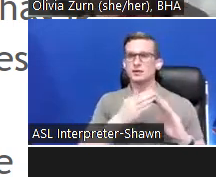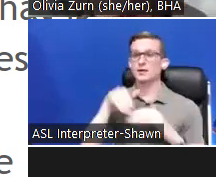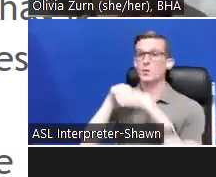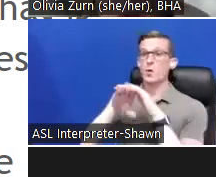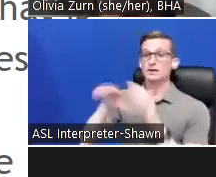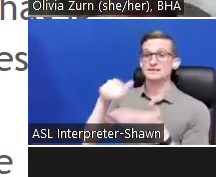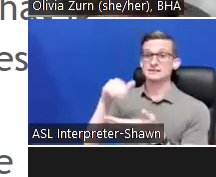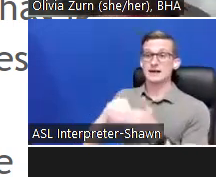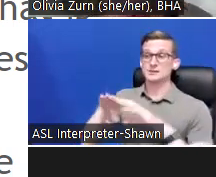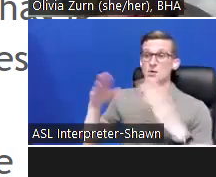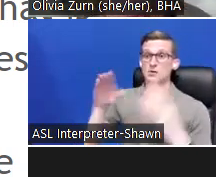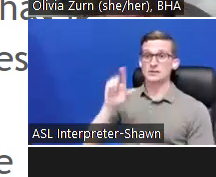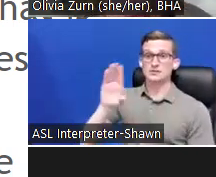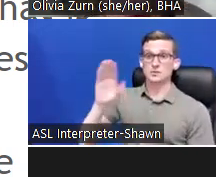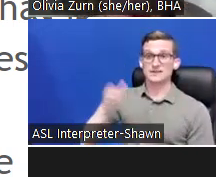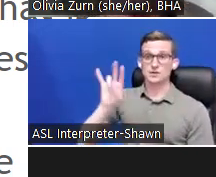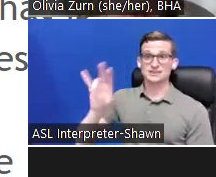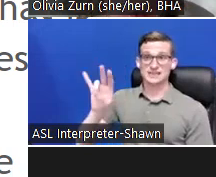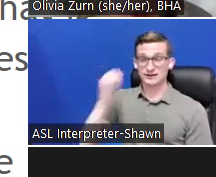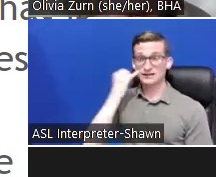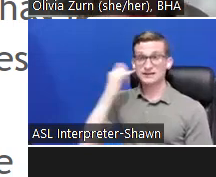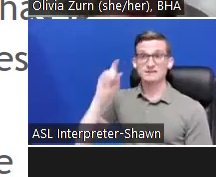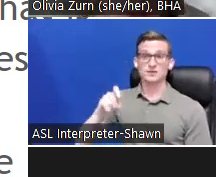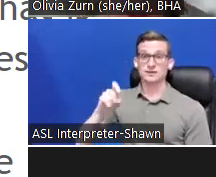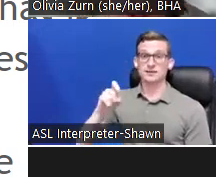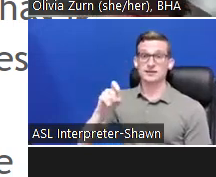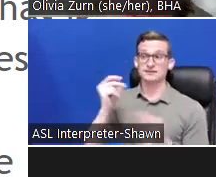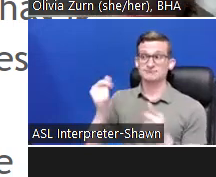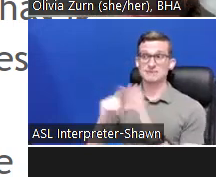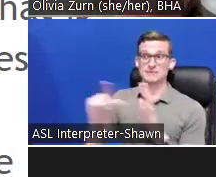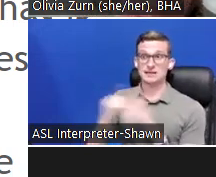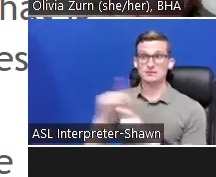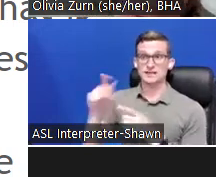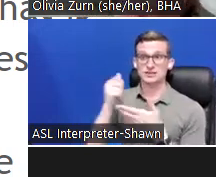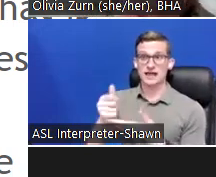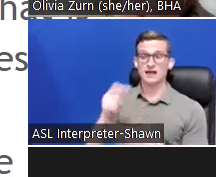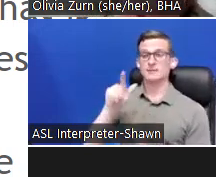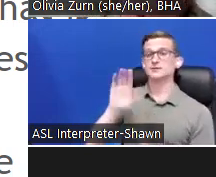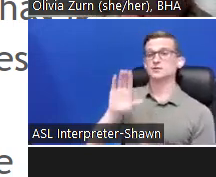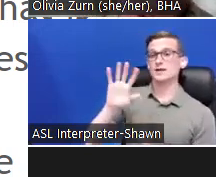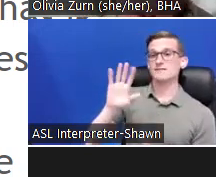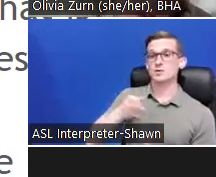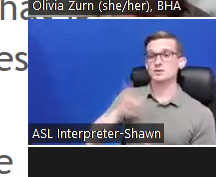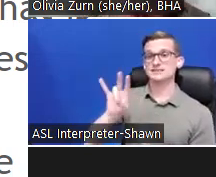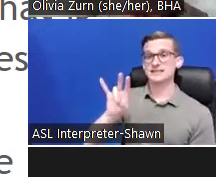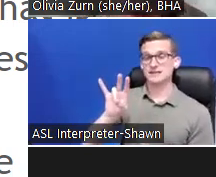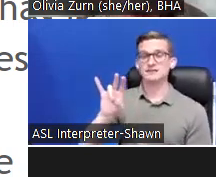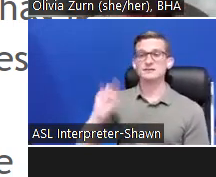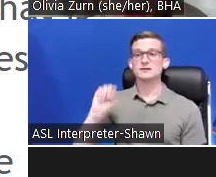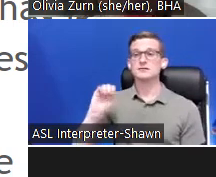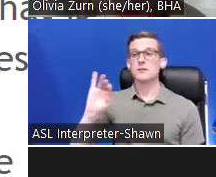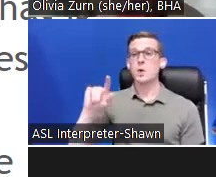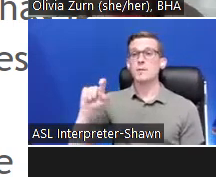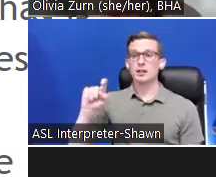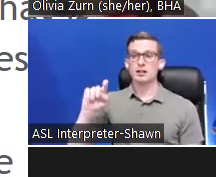immediate professional help. 24/7 mobile crisis services, where a professional can intervene in a crisis situation wherever you